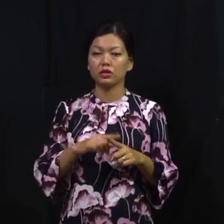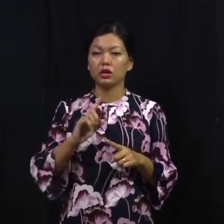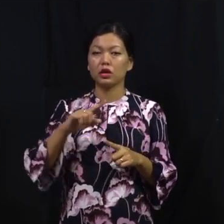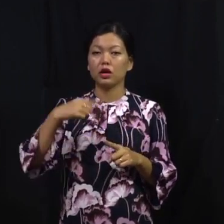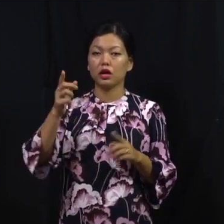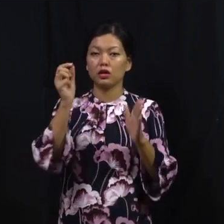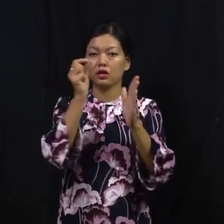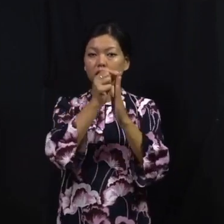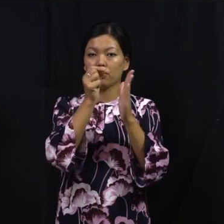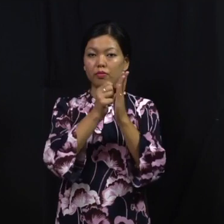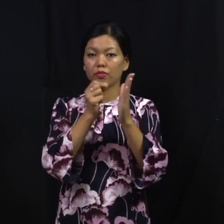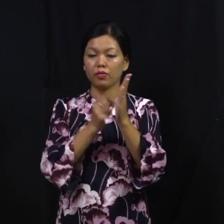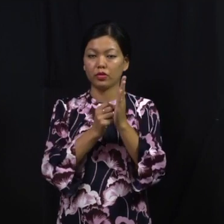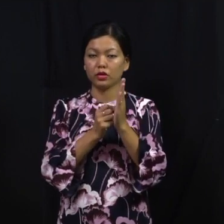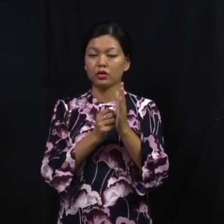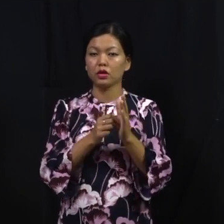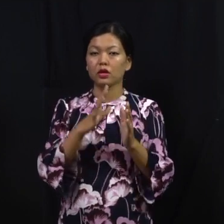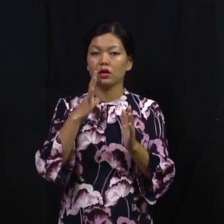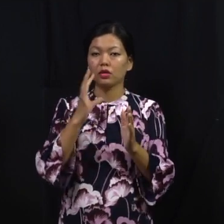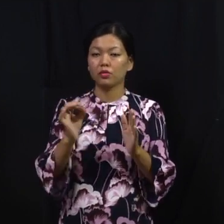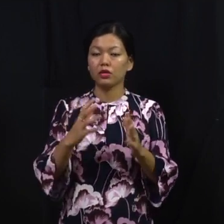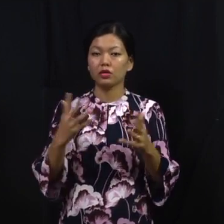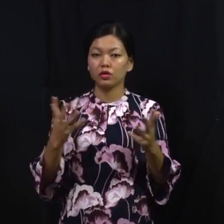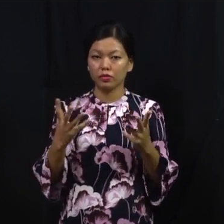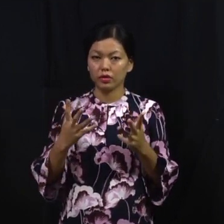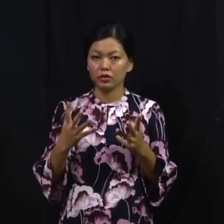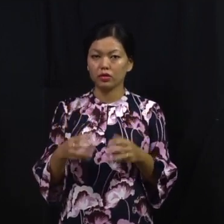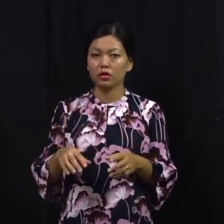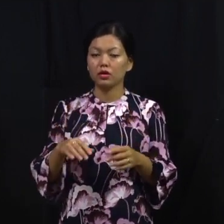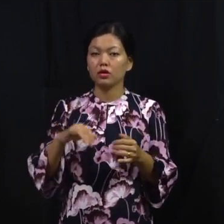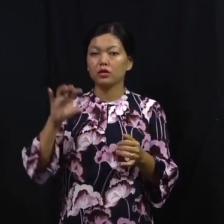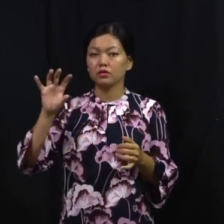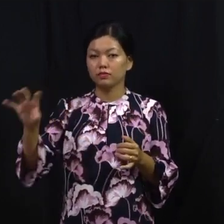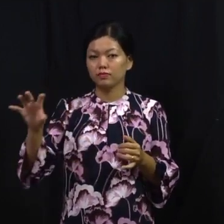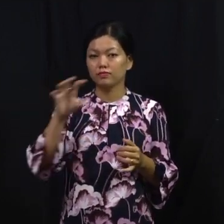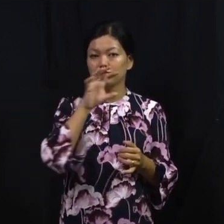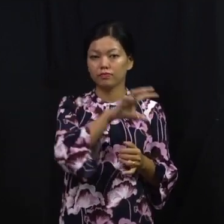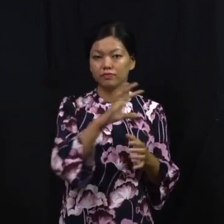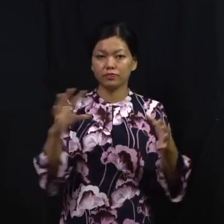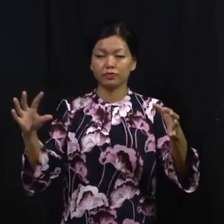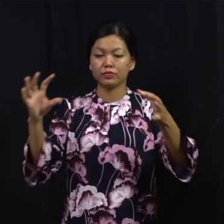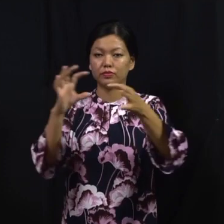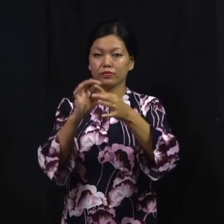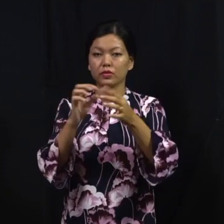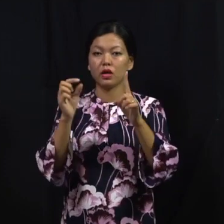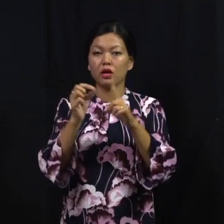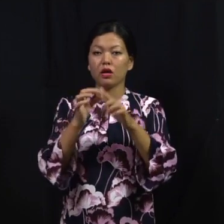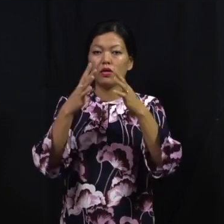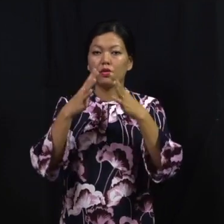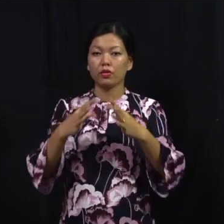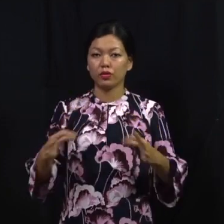is this: to have peace. Okay, maybe between the countries, between the neighboring countries, or maybe in